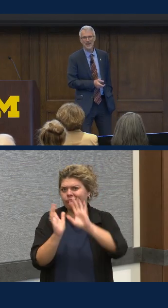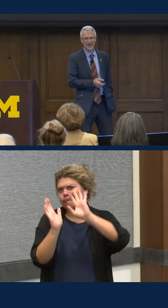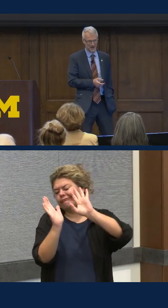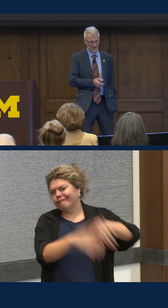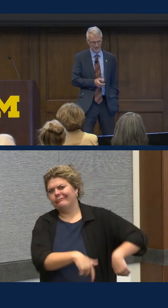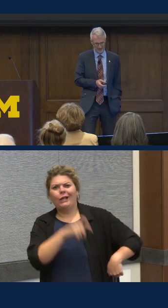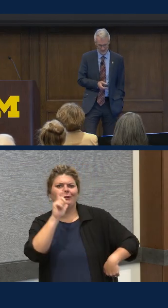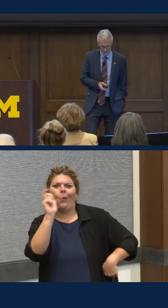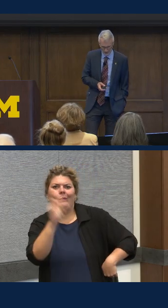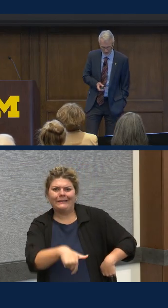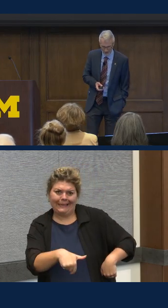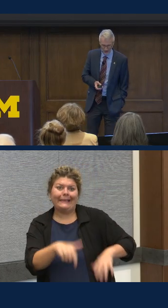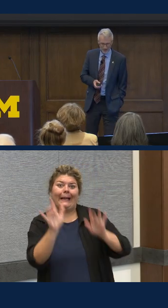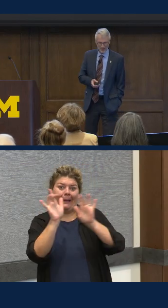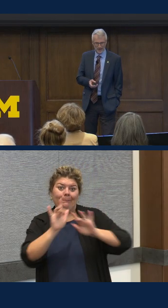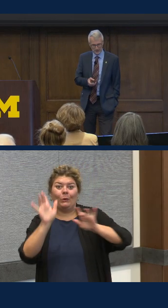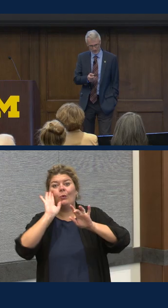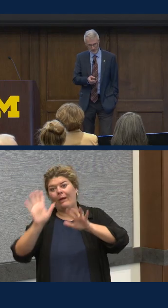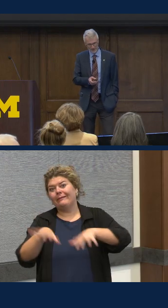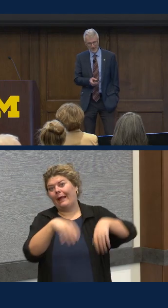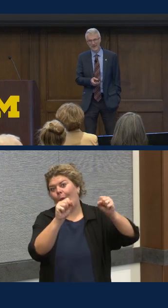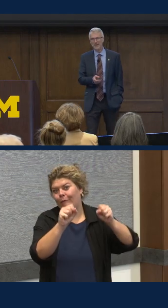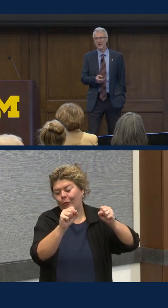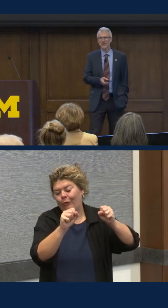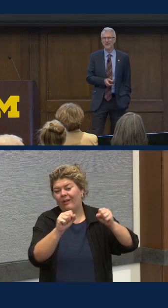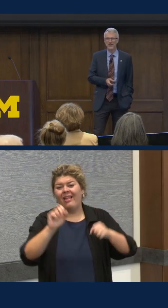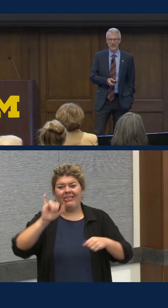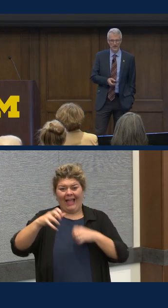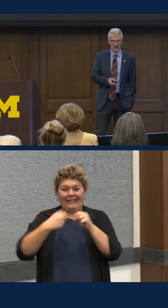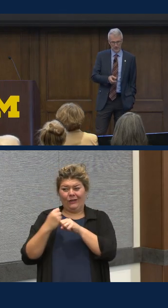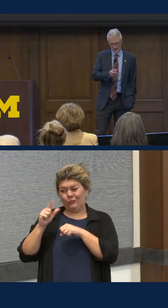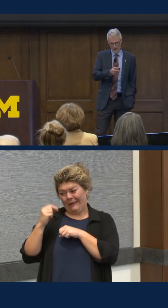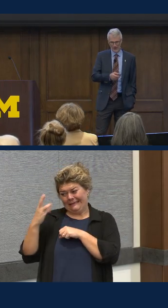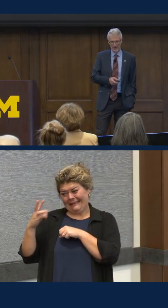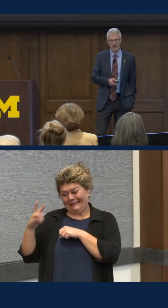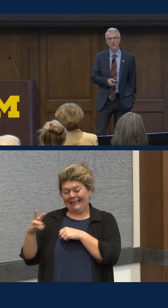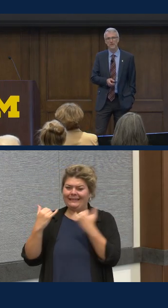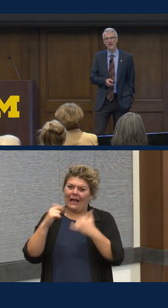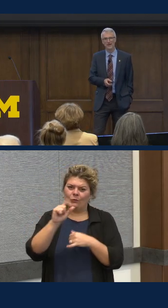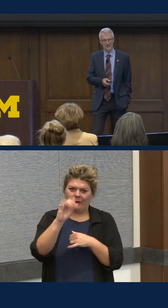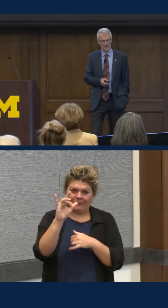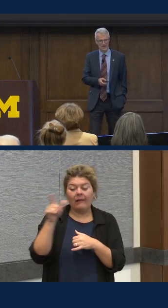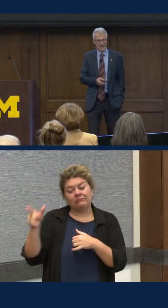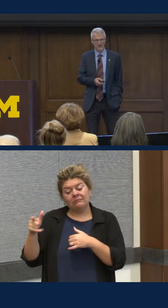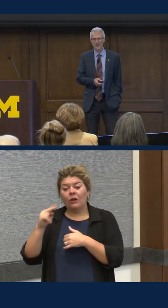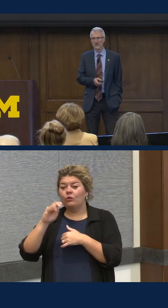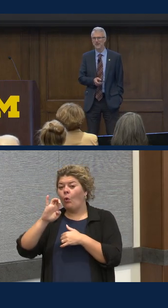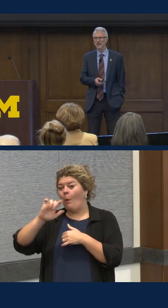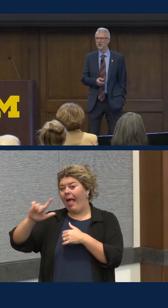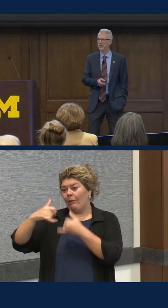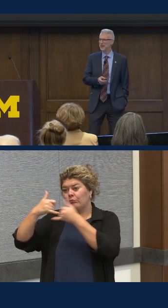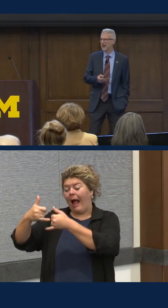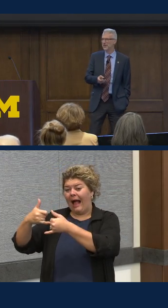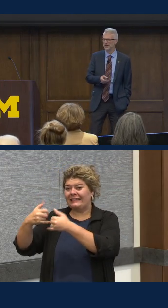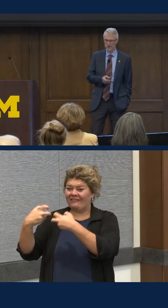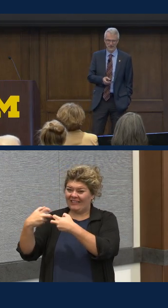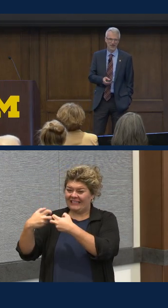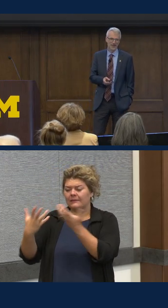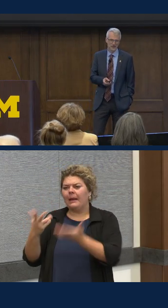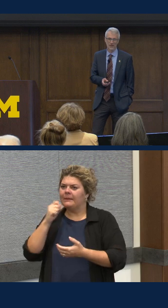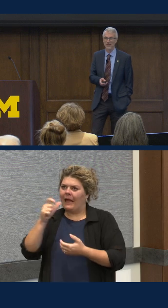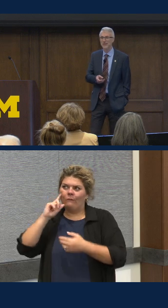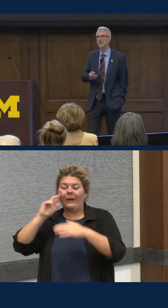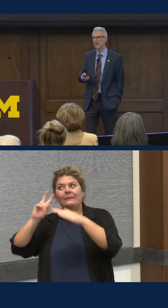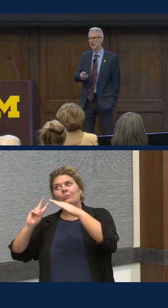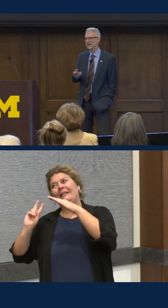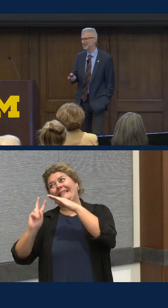better than radiologists. That was 2016. We're in 2025. By the way, he got a Nobel Prize in physics for 2024, maybe not for his